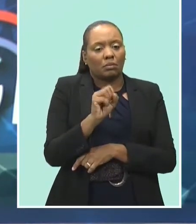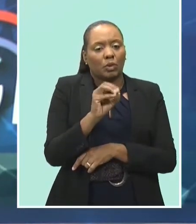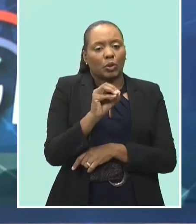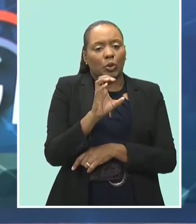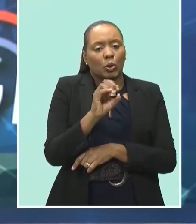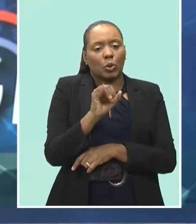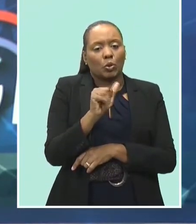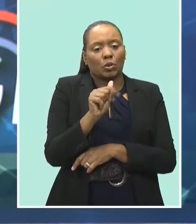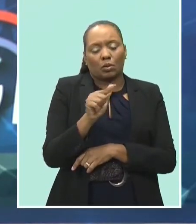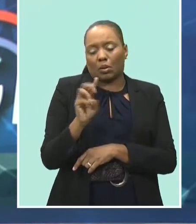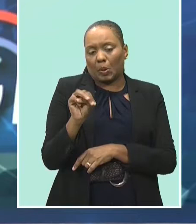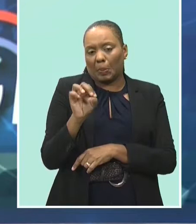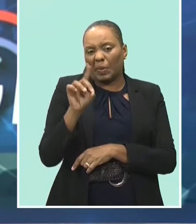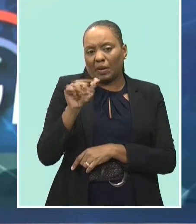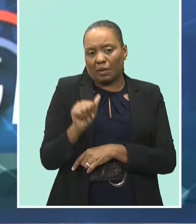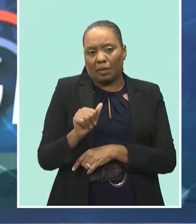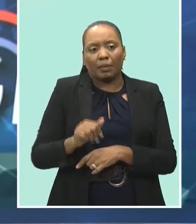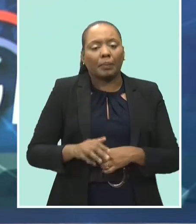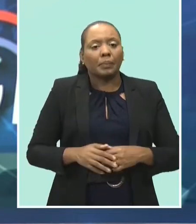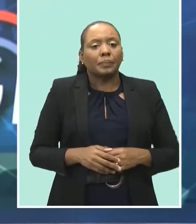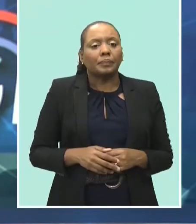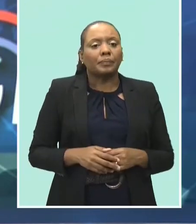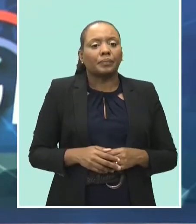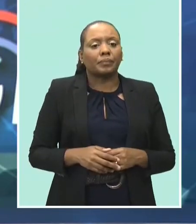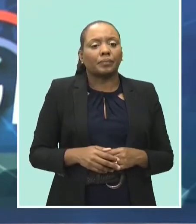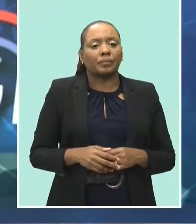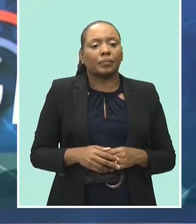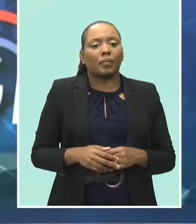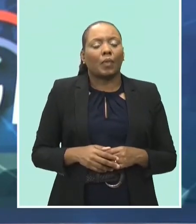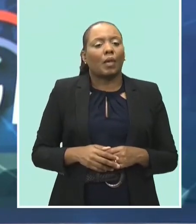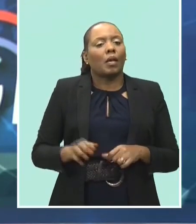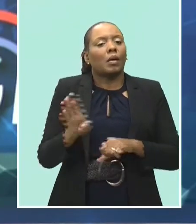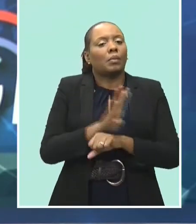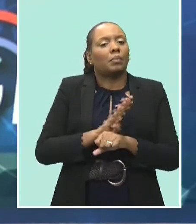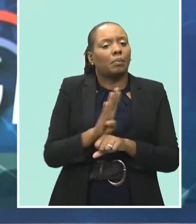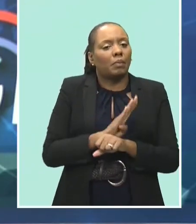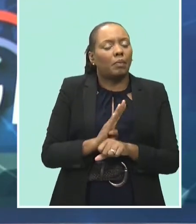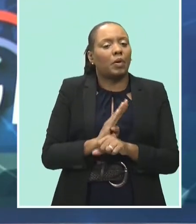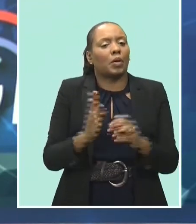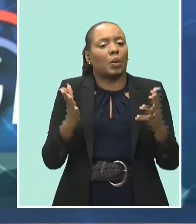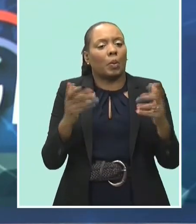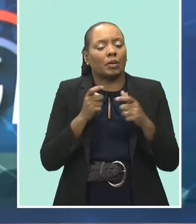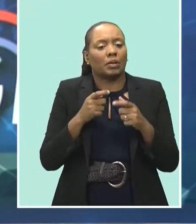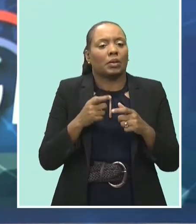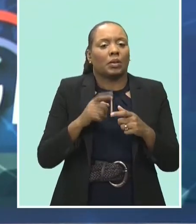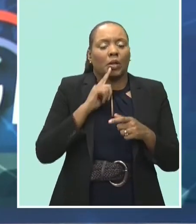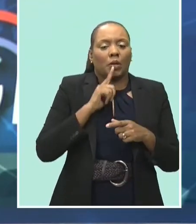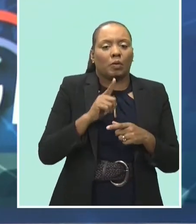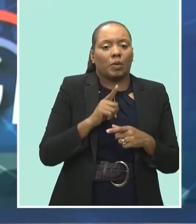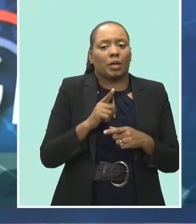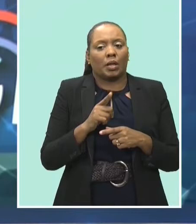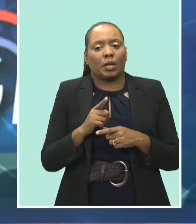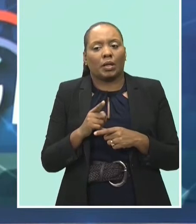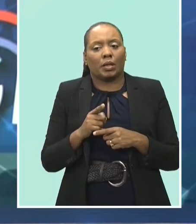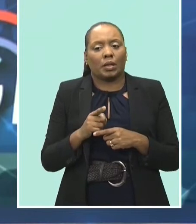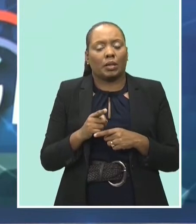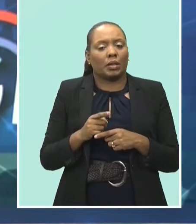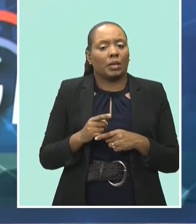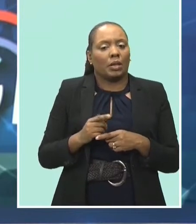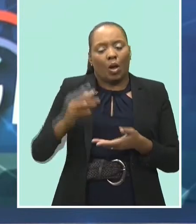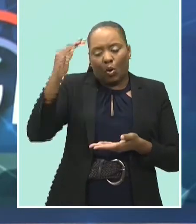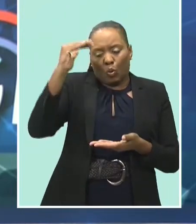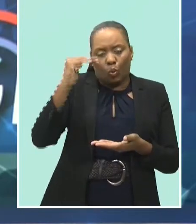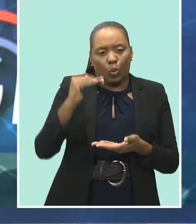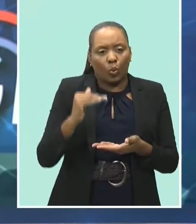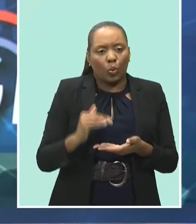As Barbados forges ahead in the fight against new psychoactive drugs, agencies on the front line are being introduced to a new